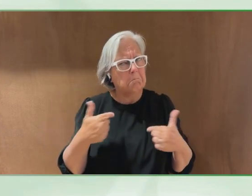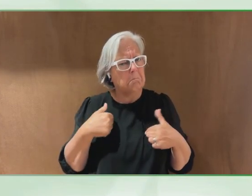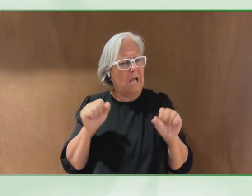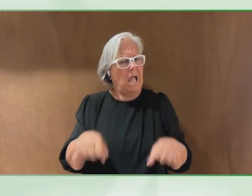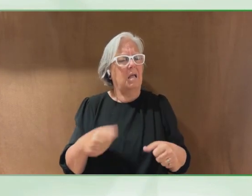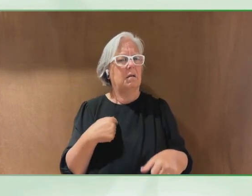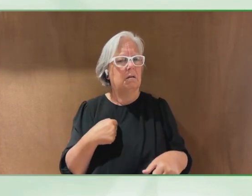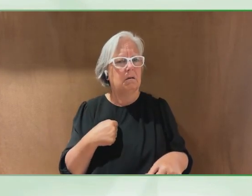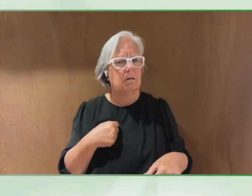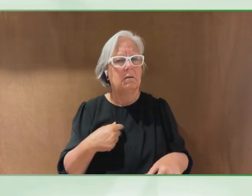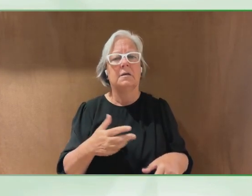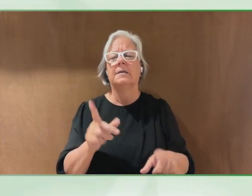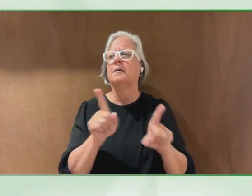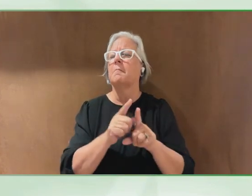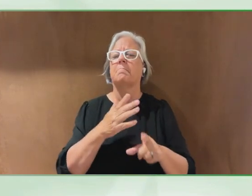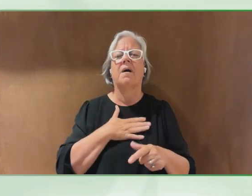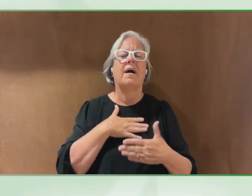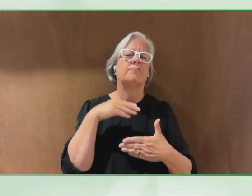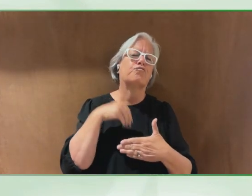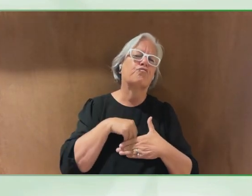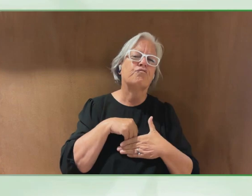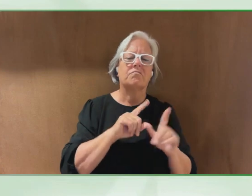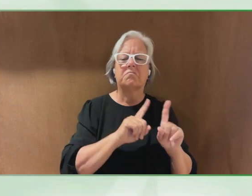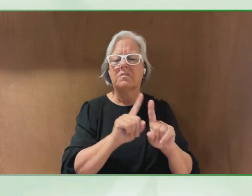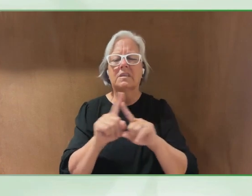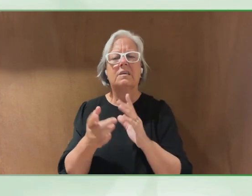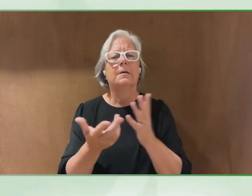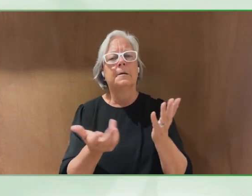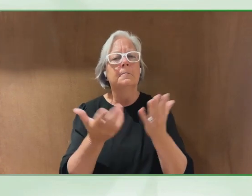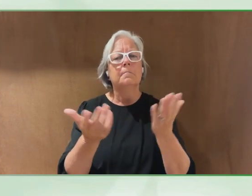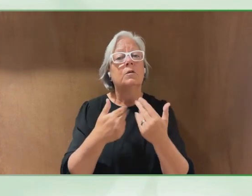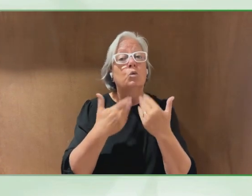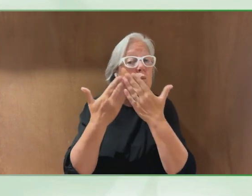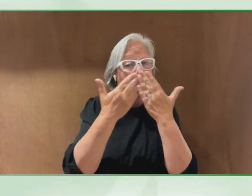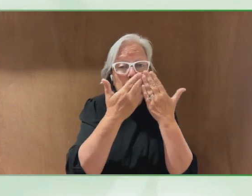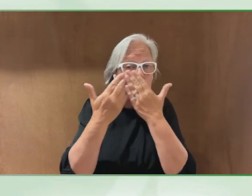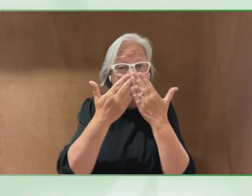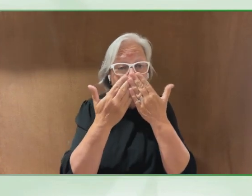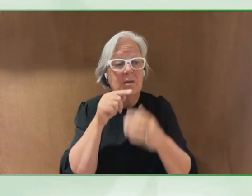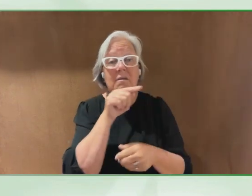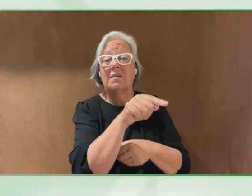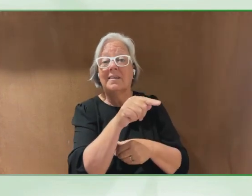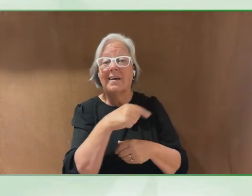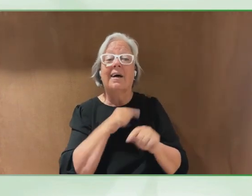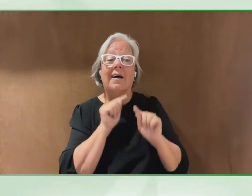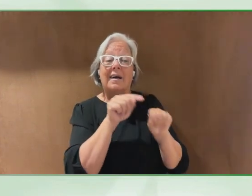I was going through high school, it wasn't the best of times, but